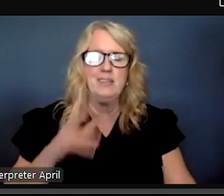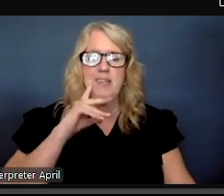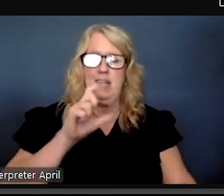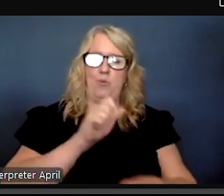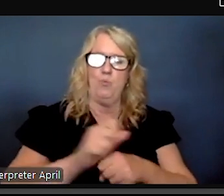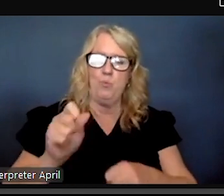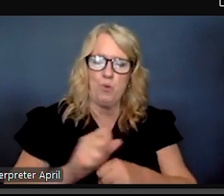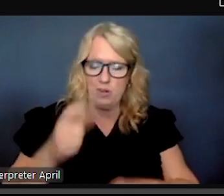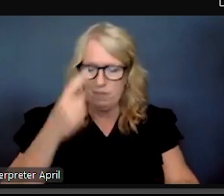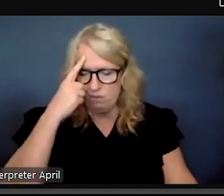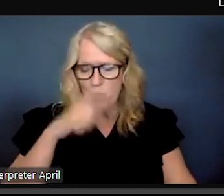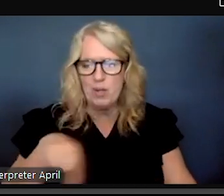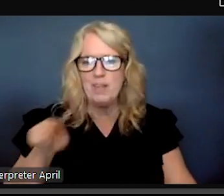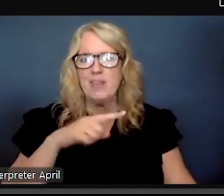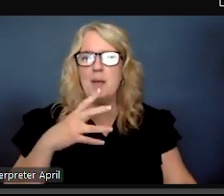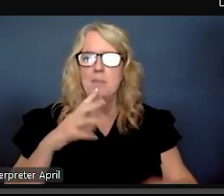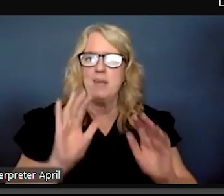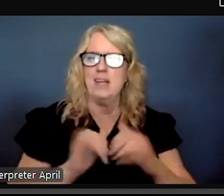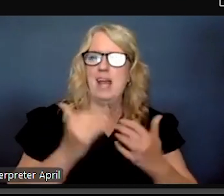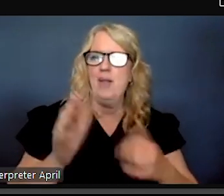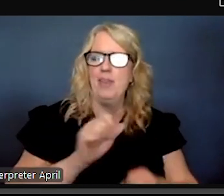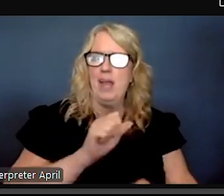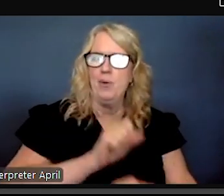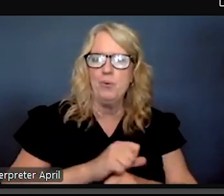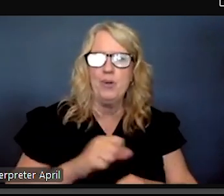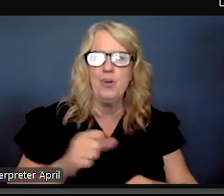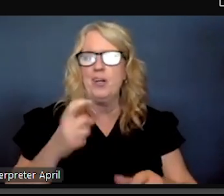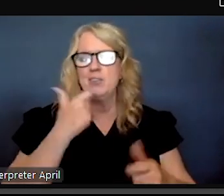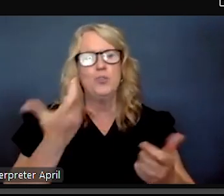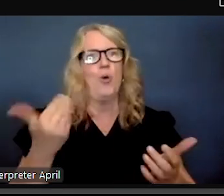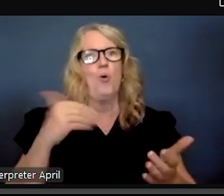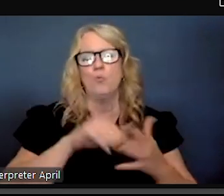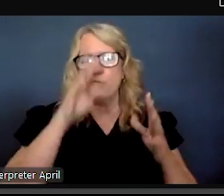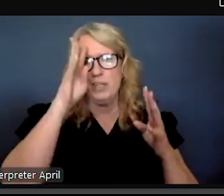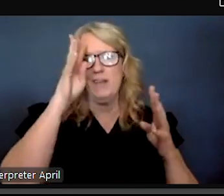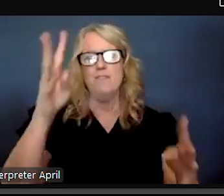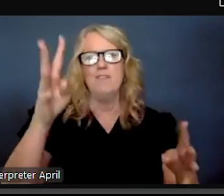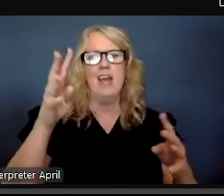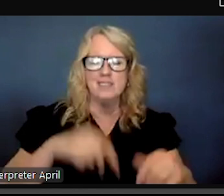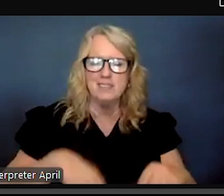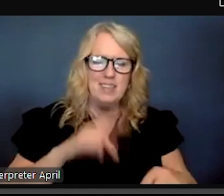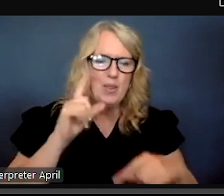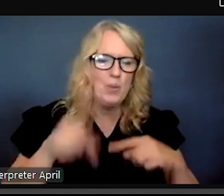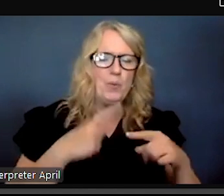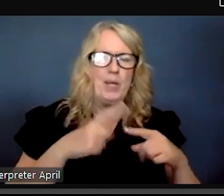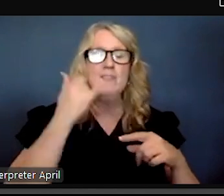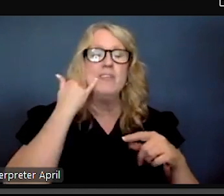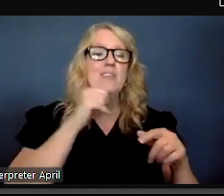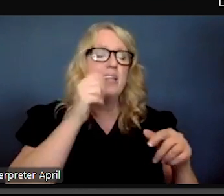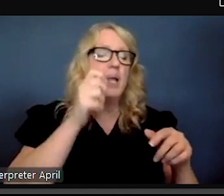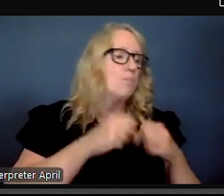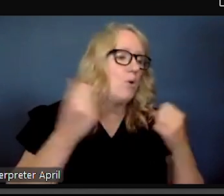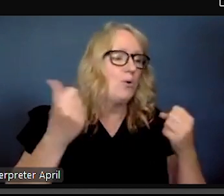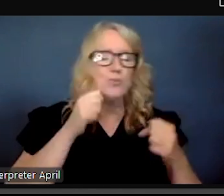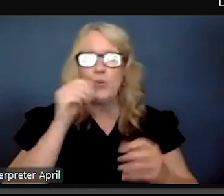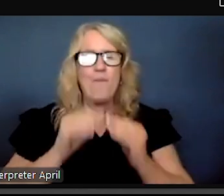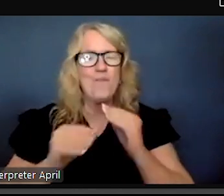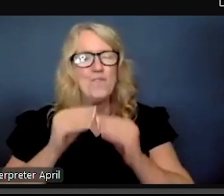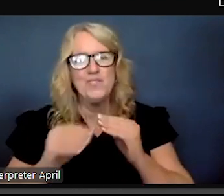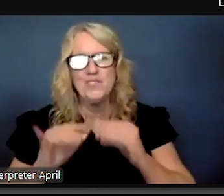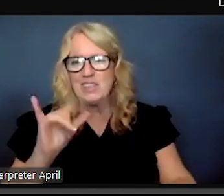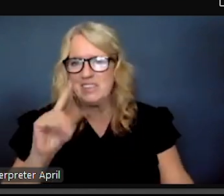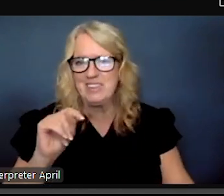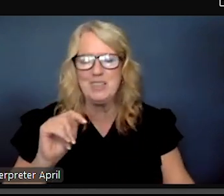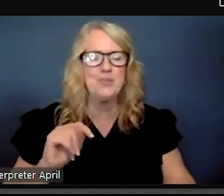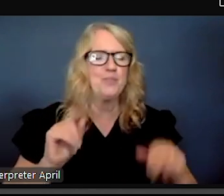for them, and that works. Don't reinvent the wheel. If it's not broke, don't fix it. We can